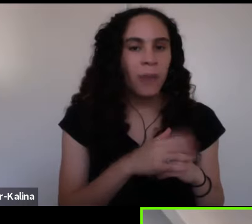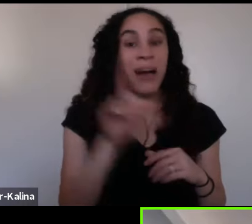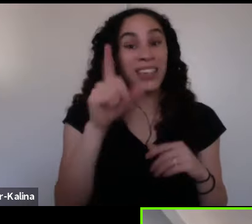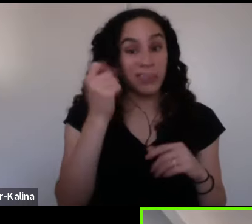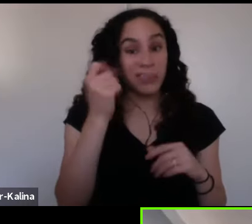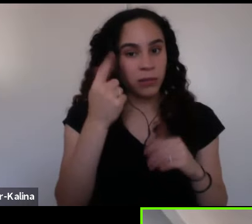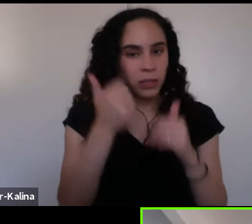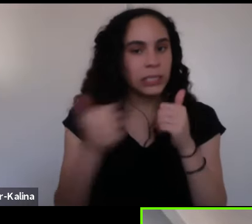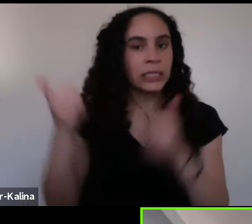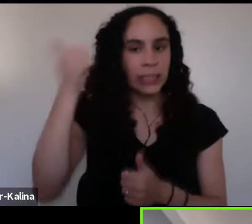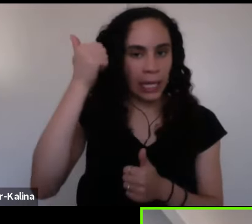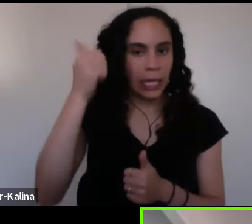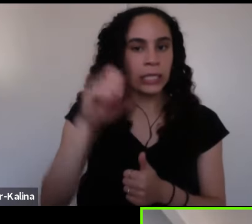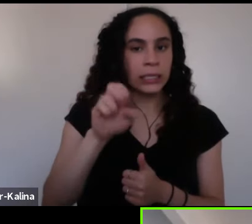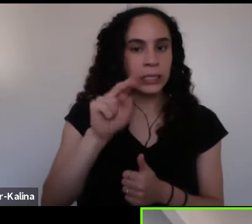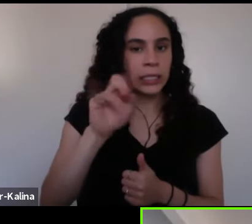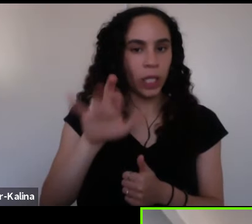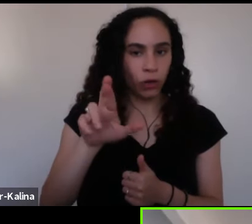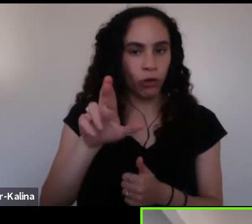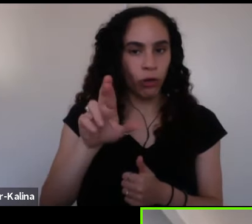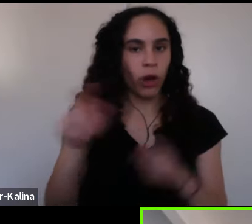did.